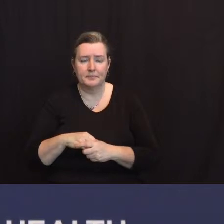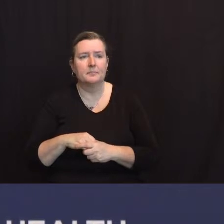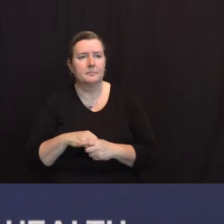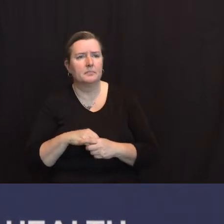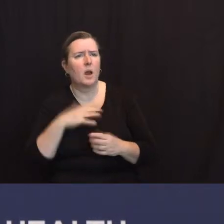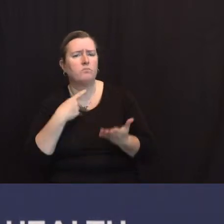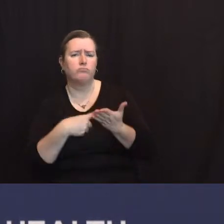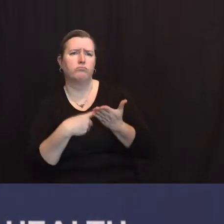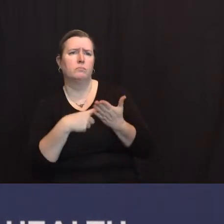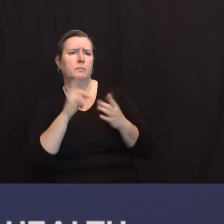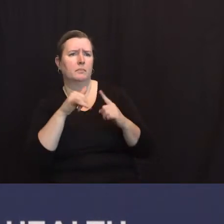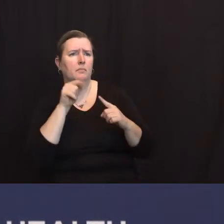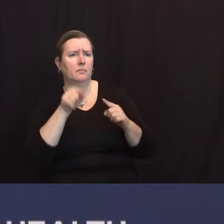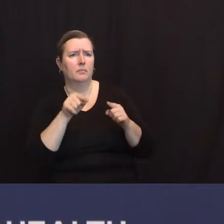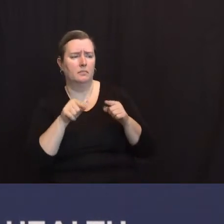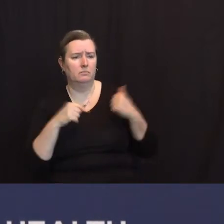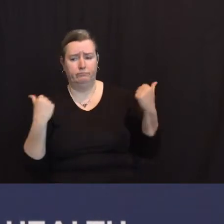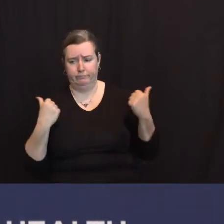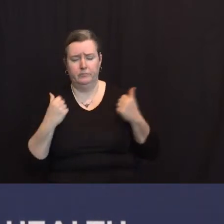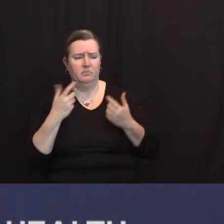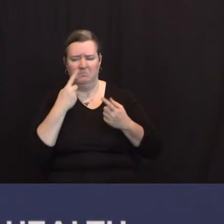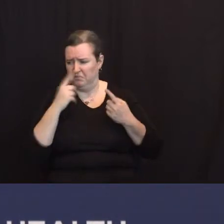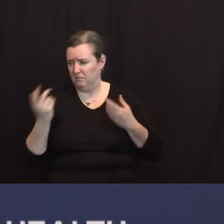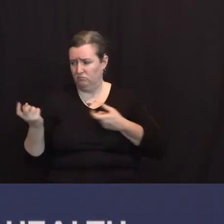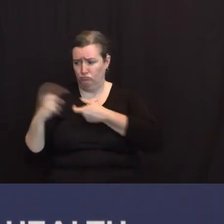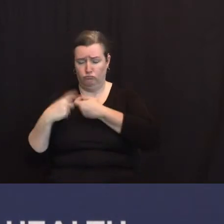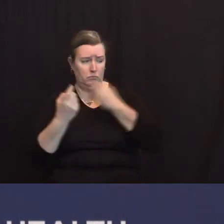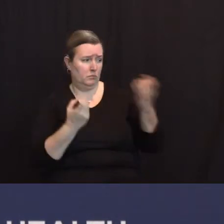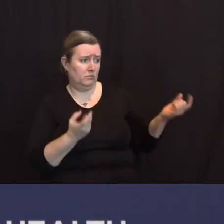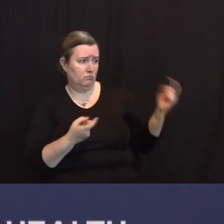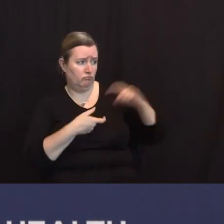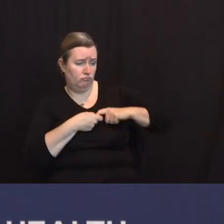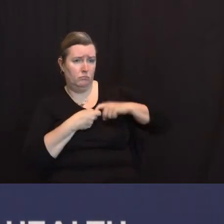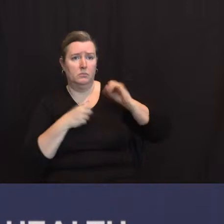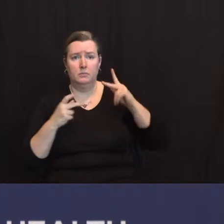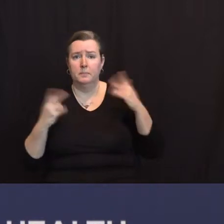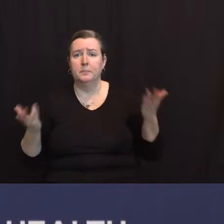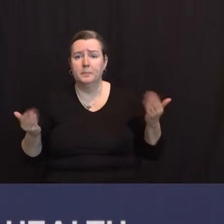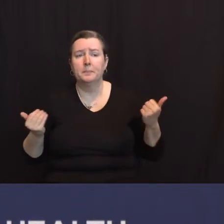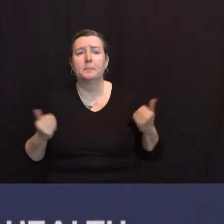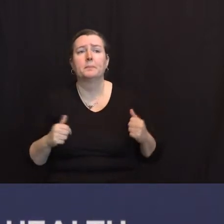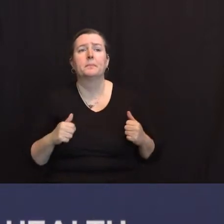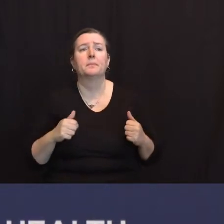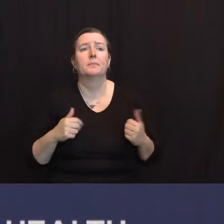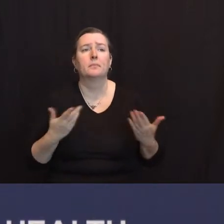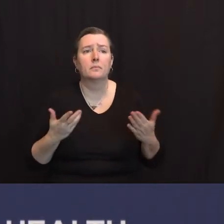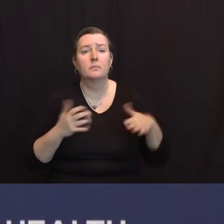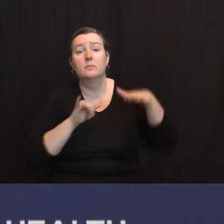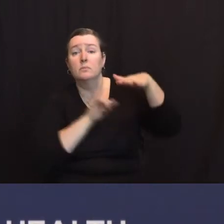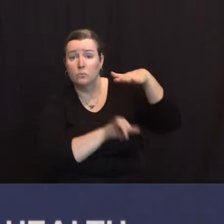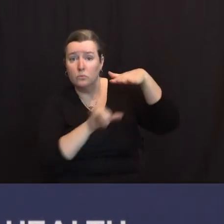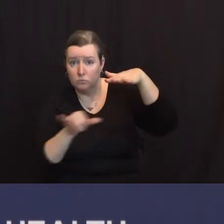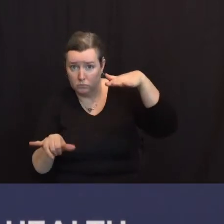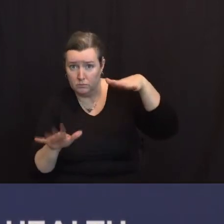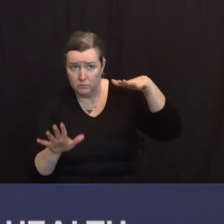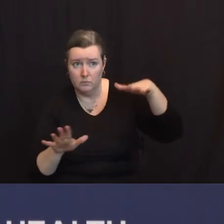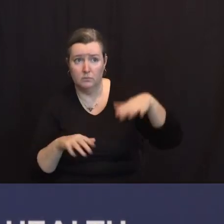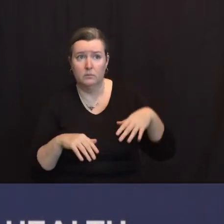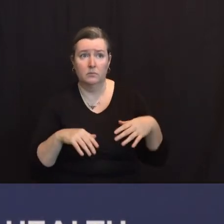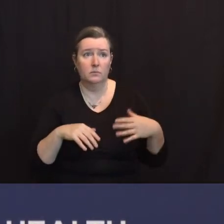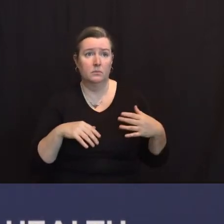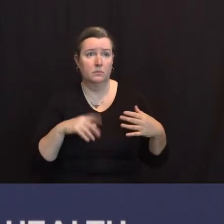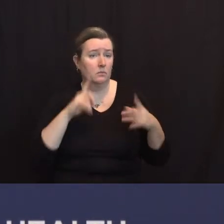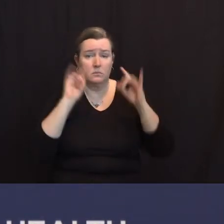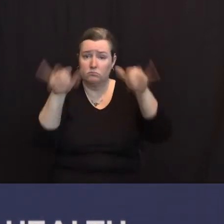me. The quarantine, I don't anticipate dropping it anytime soon. And there are people, I know